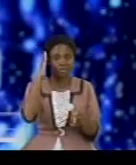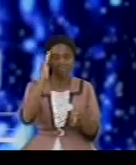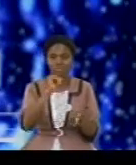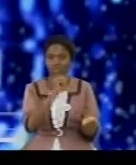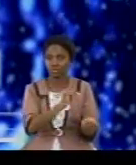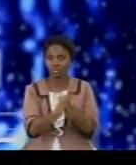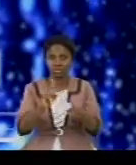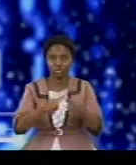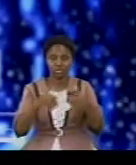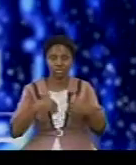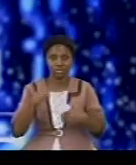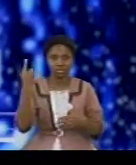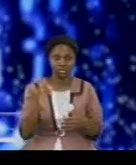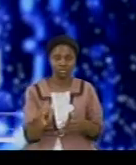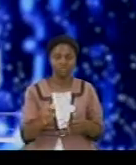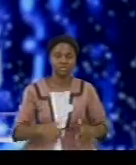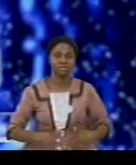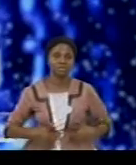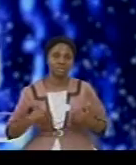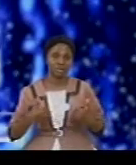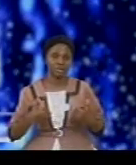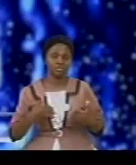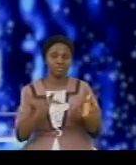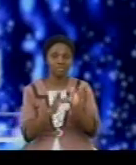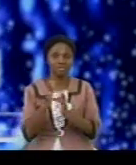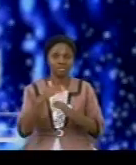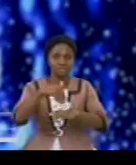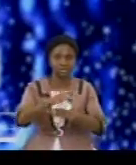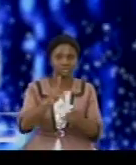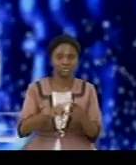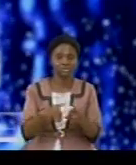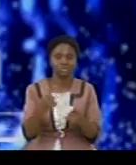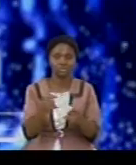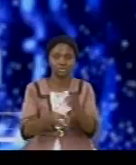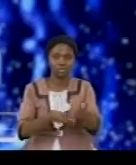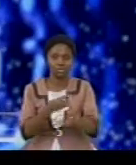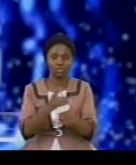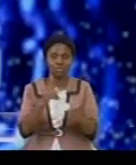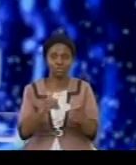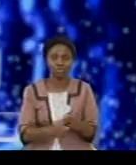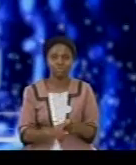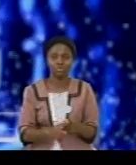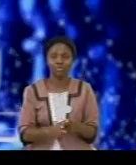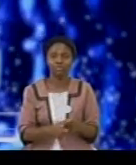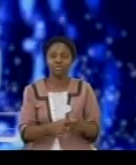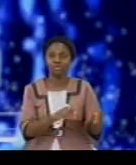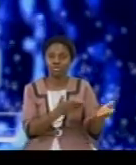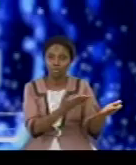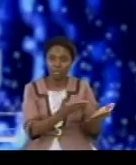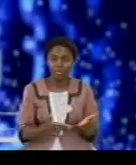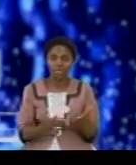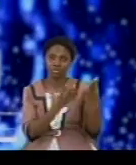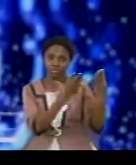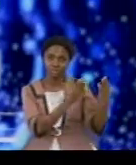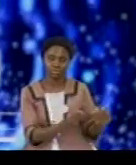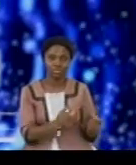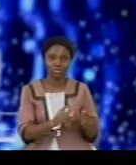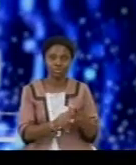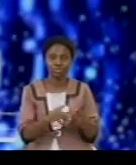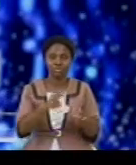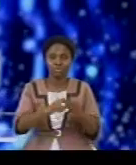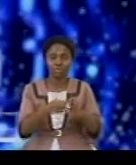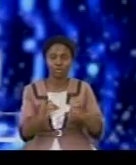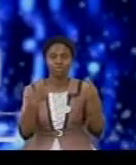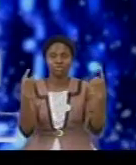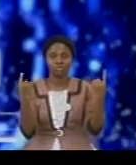the Lord Jesus Christ has been sent into the world to be the propitiation for our sins, to be the solution to the problem of sin for man,